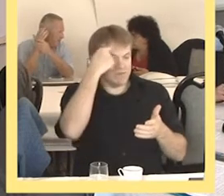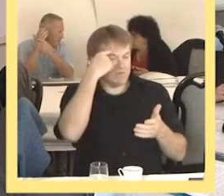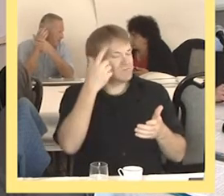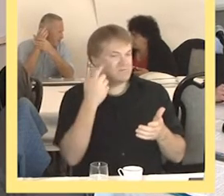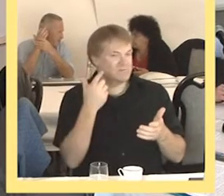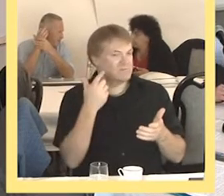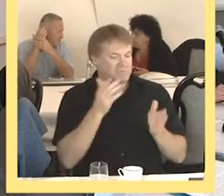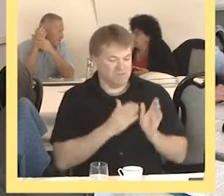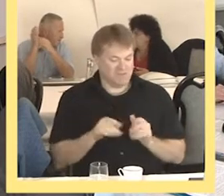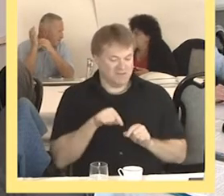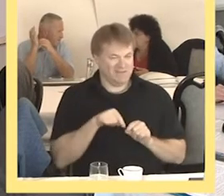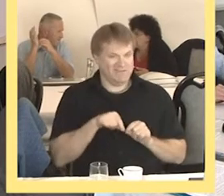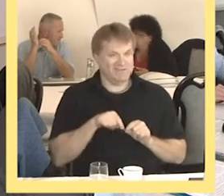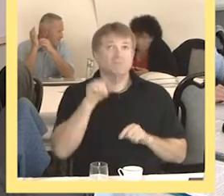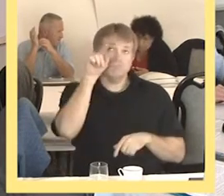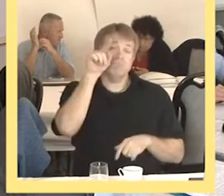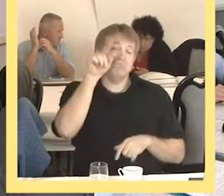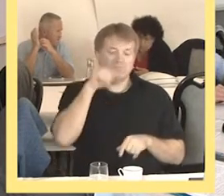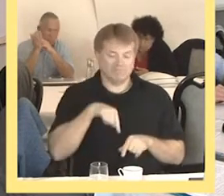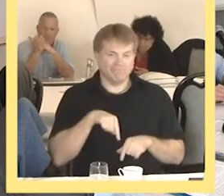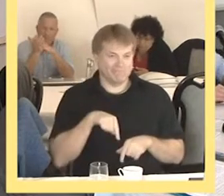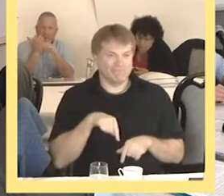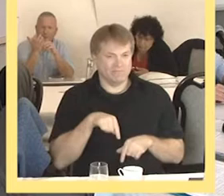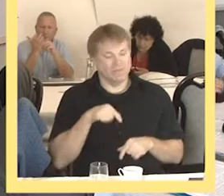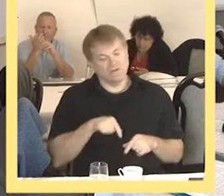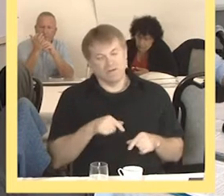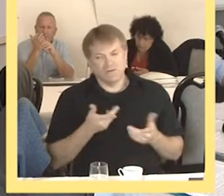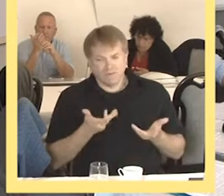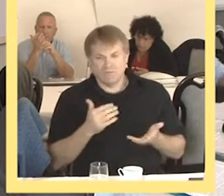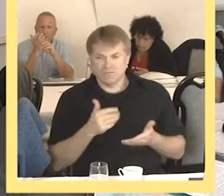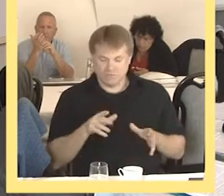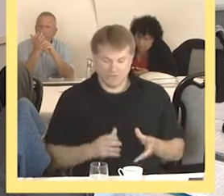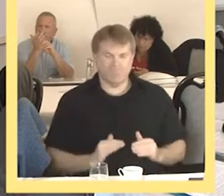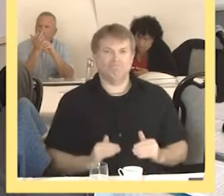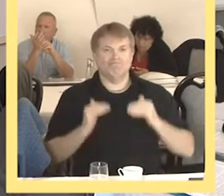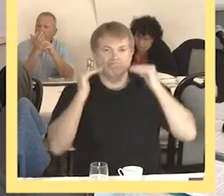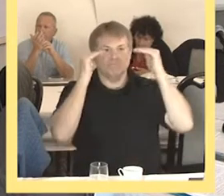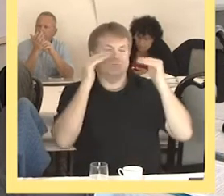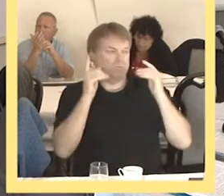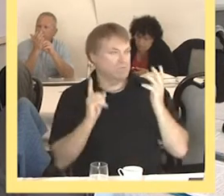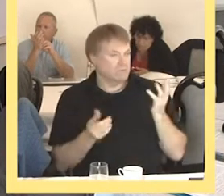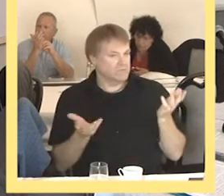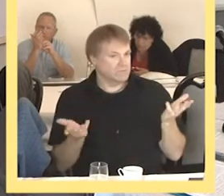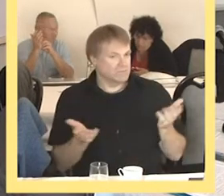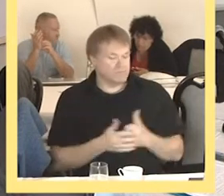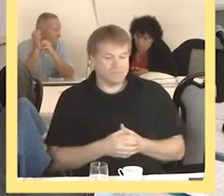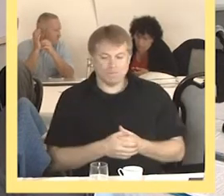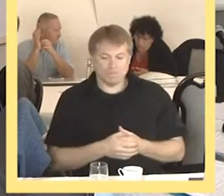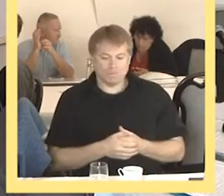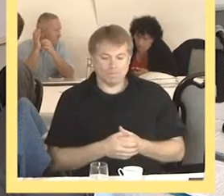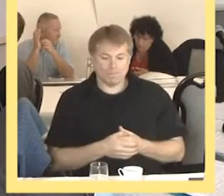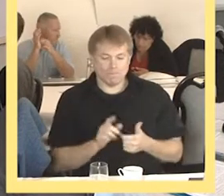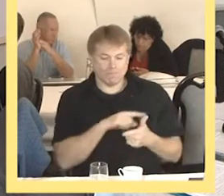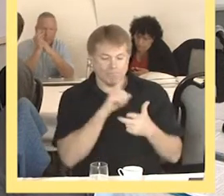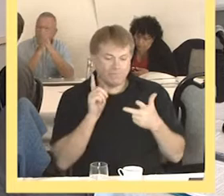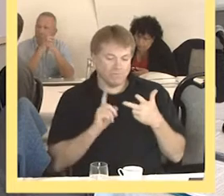I also think that a very good work issue for all of